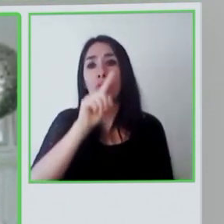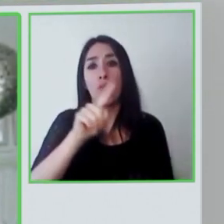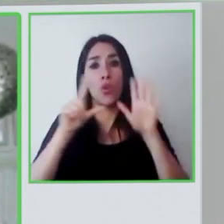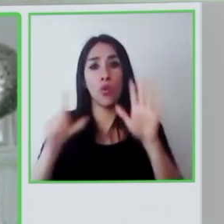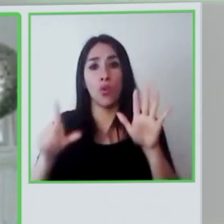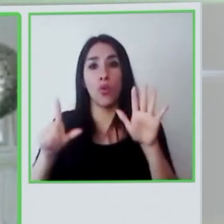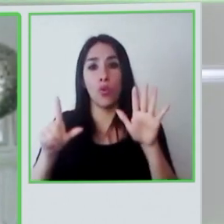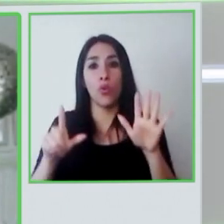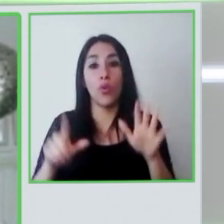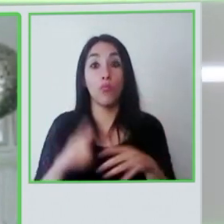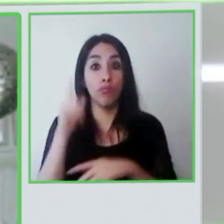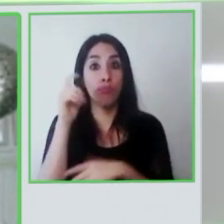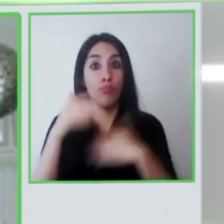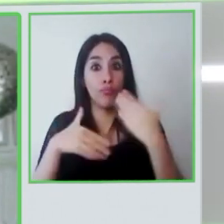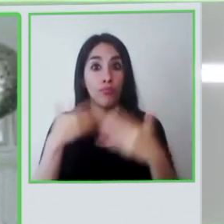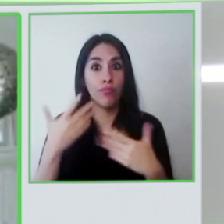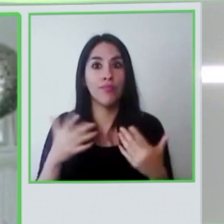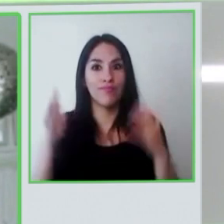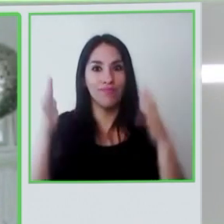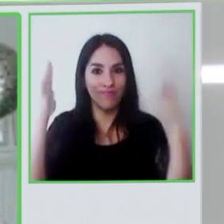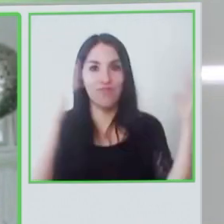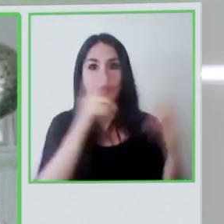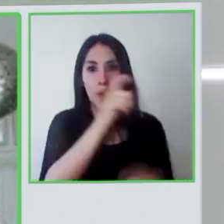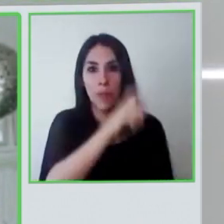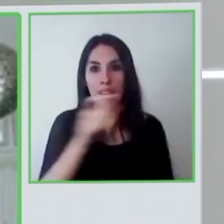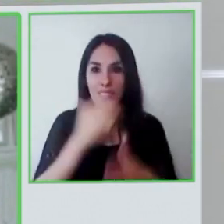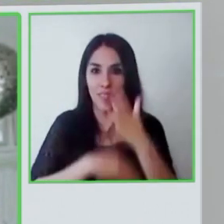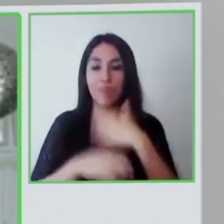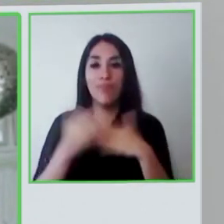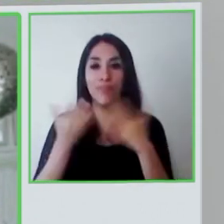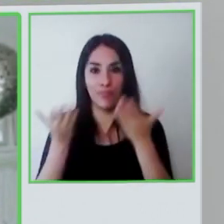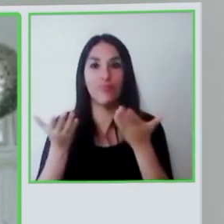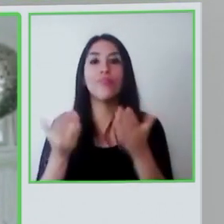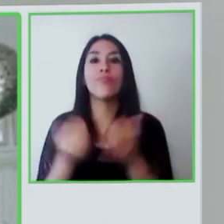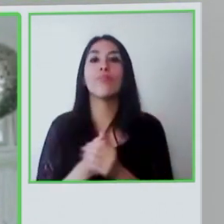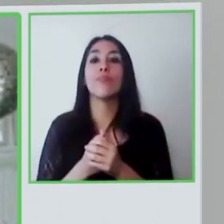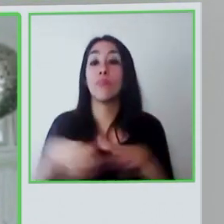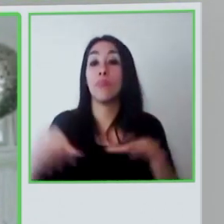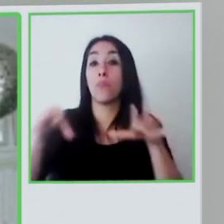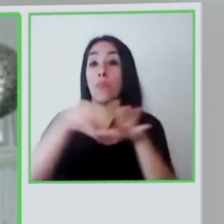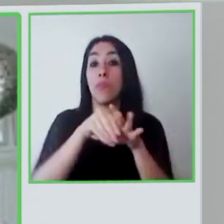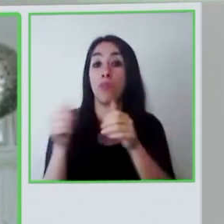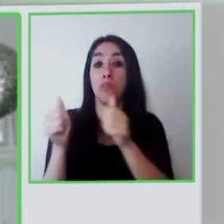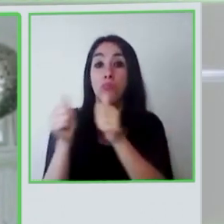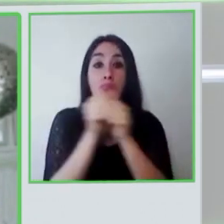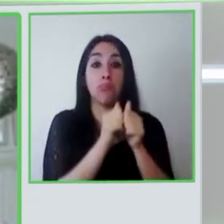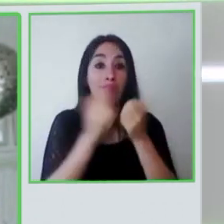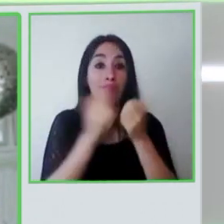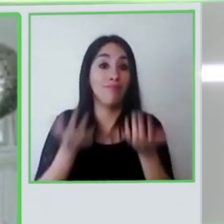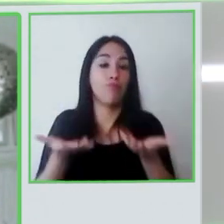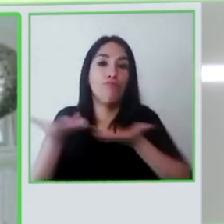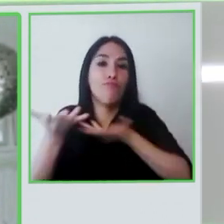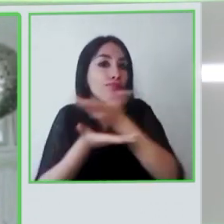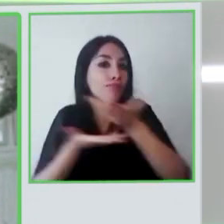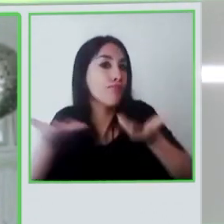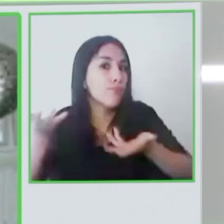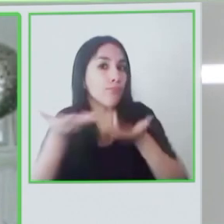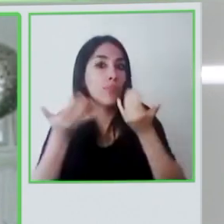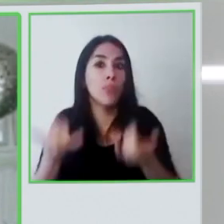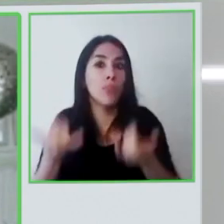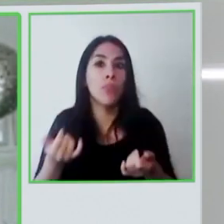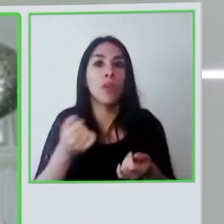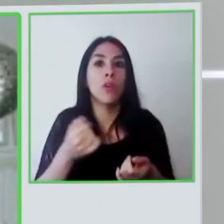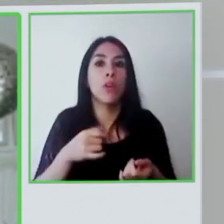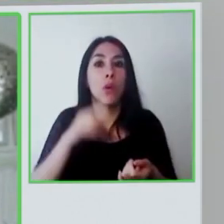but we say now is the time all over the world to gather, to use the purple color and